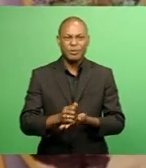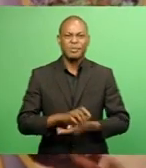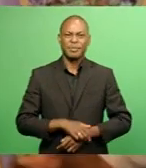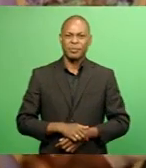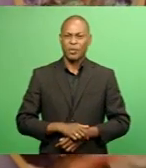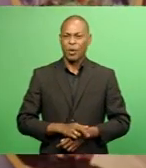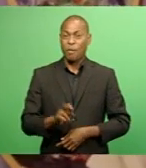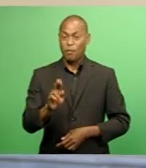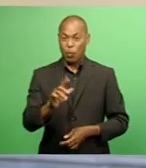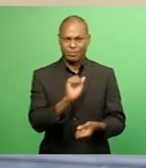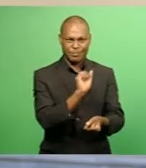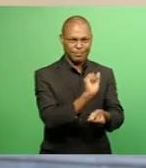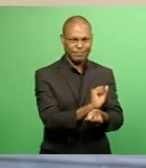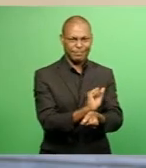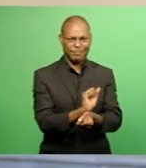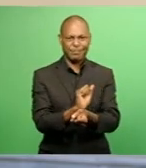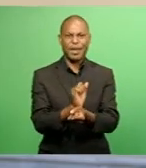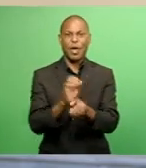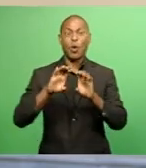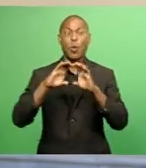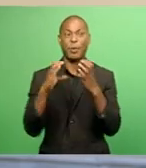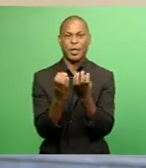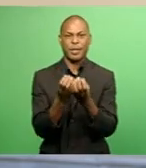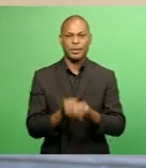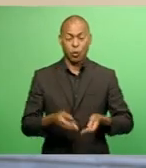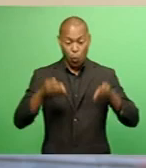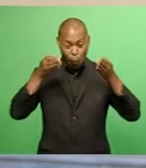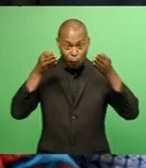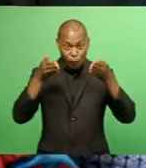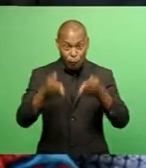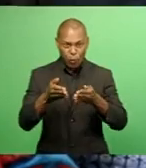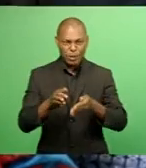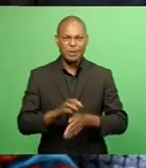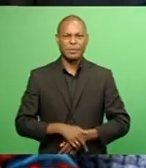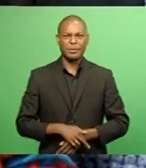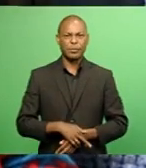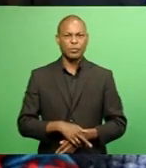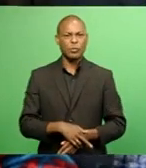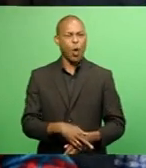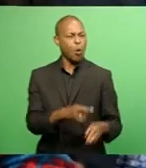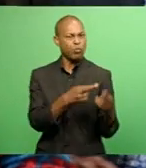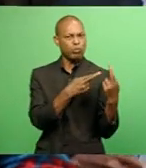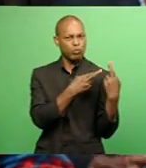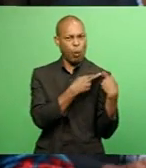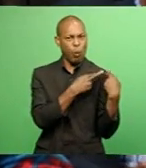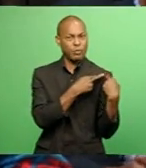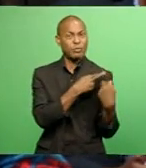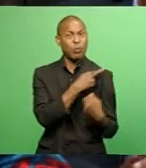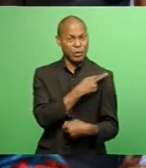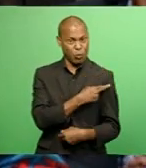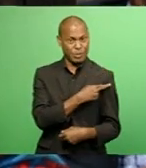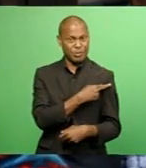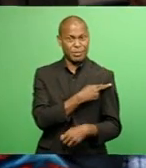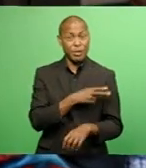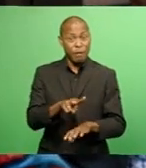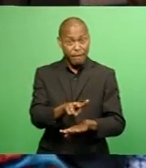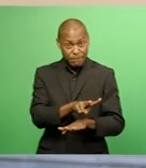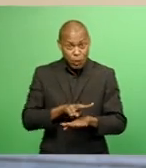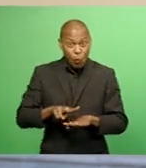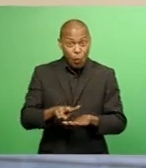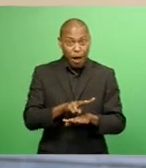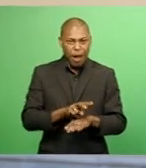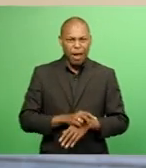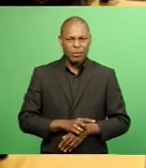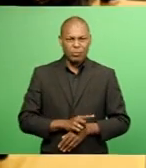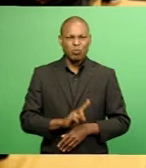or a care committee. We focus the roles and responsibilities of the Vanua to the root cause